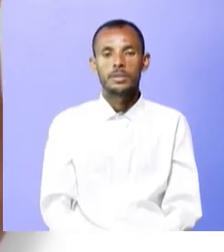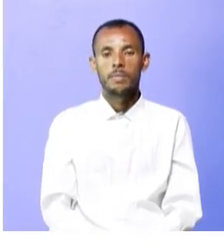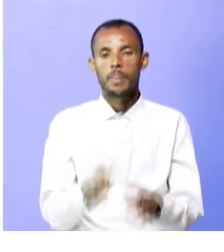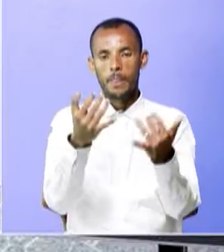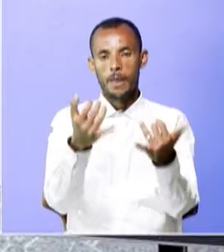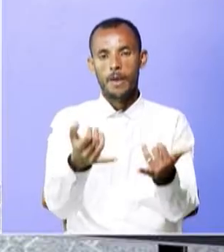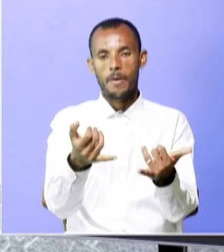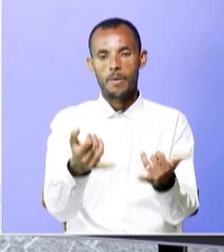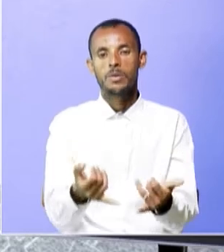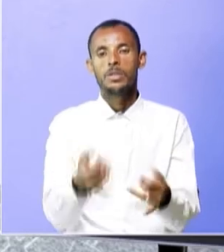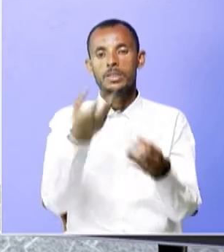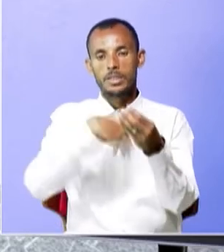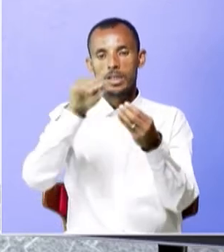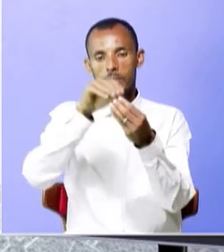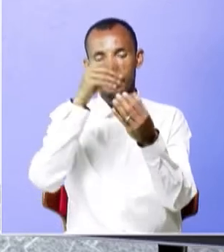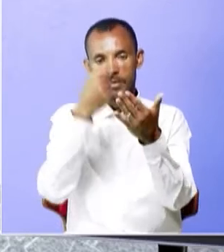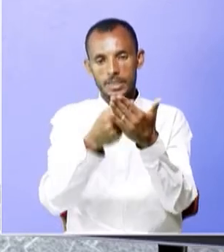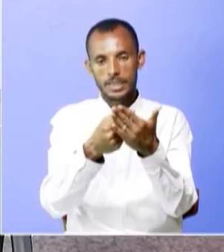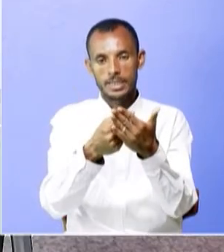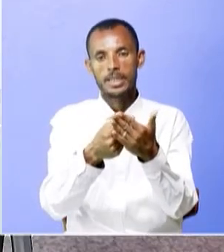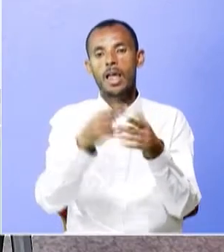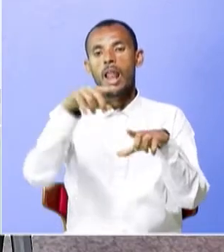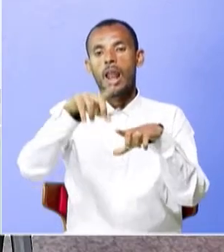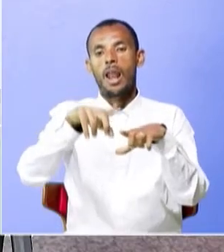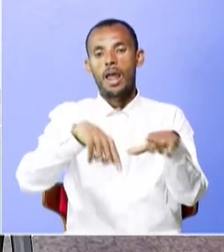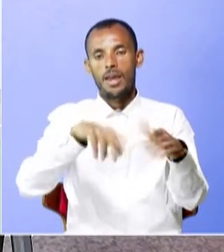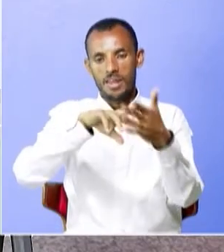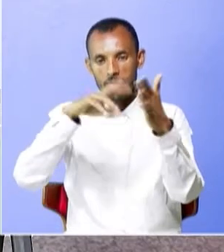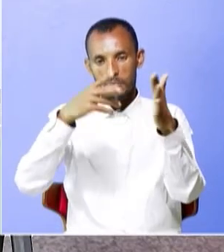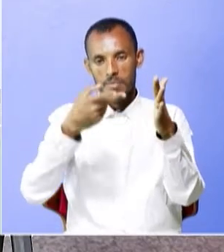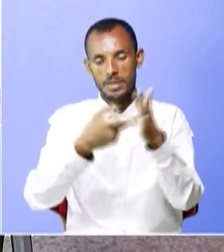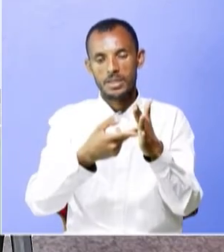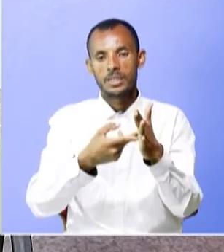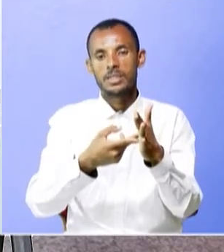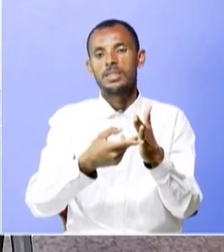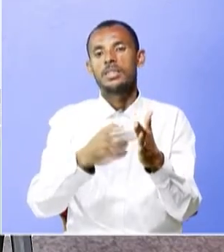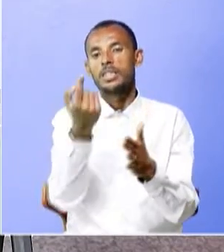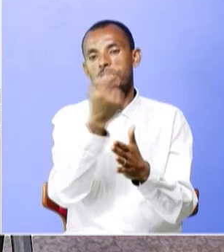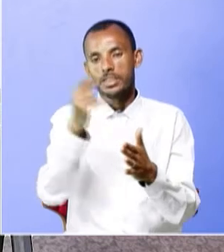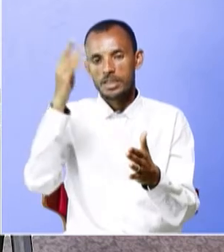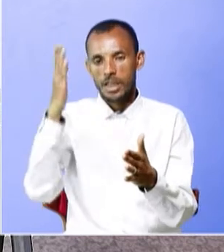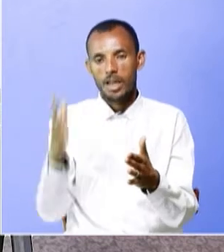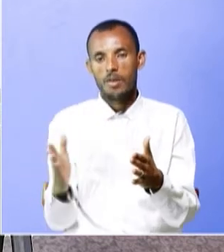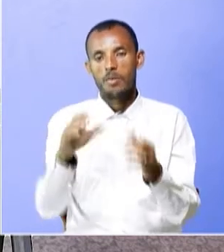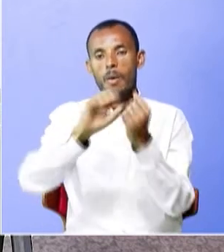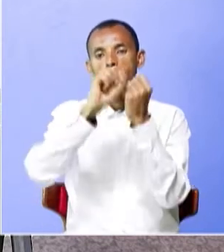now the sum of these segments means the sum of each side of the base. Okay,